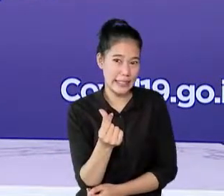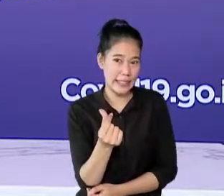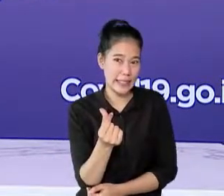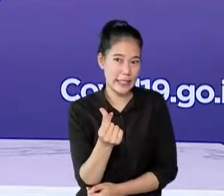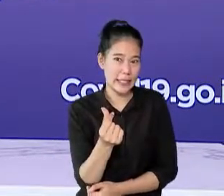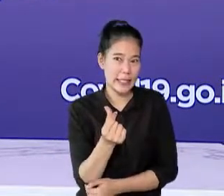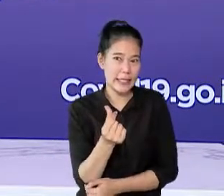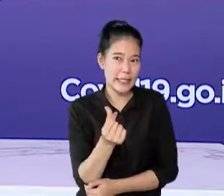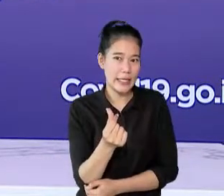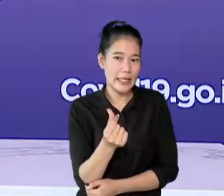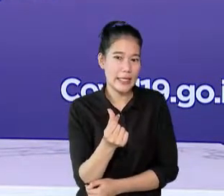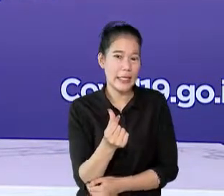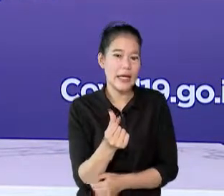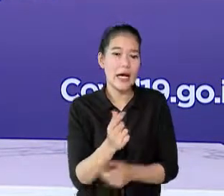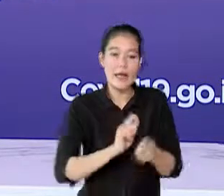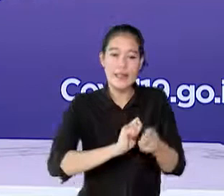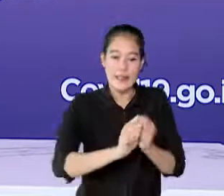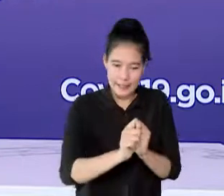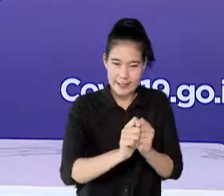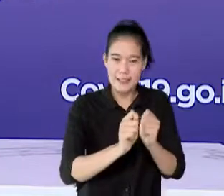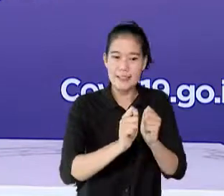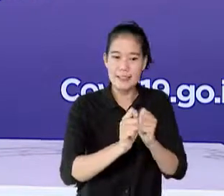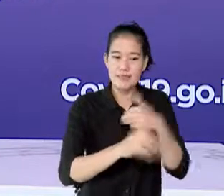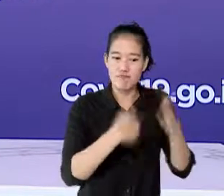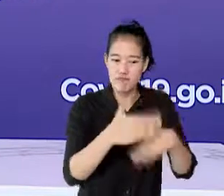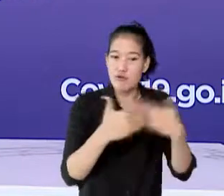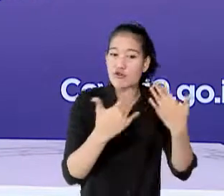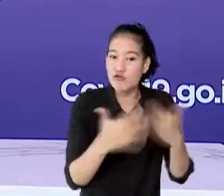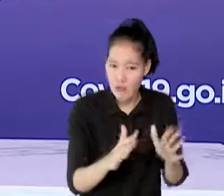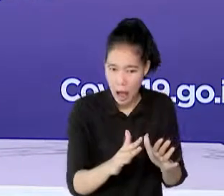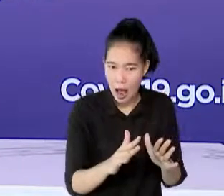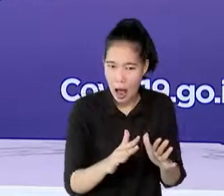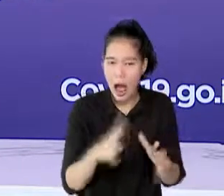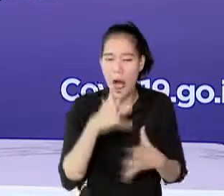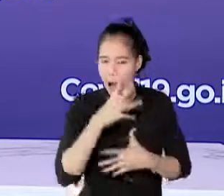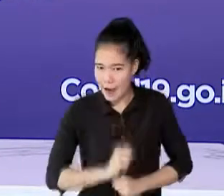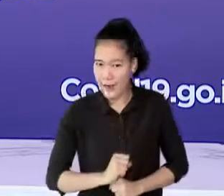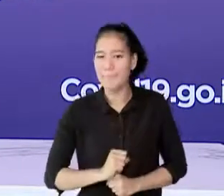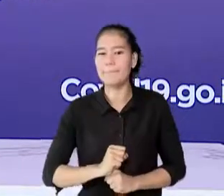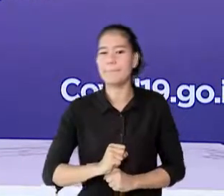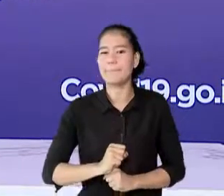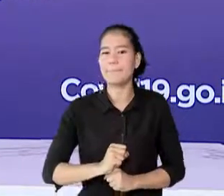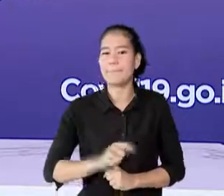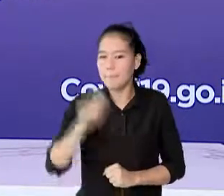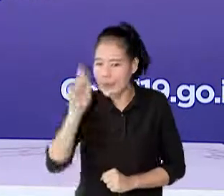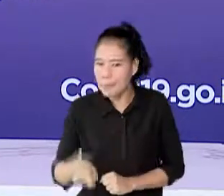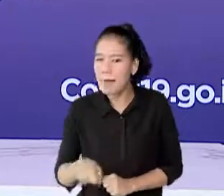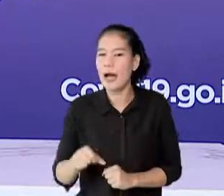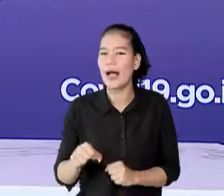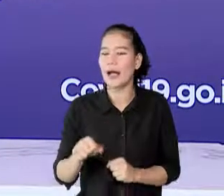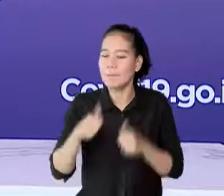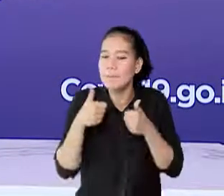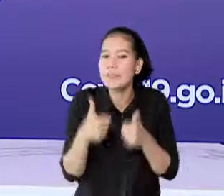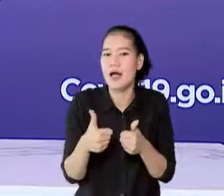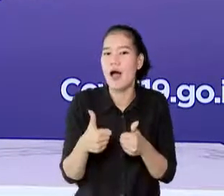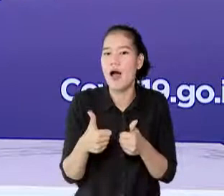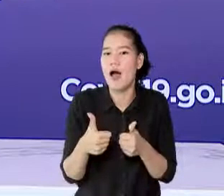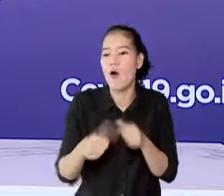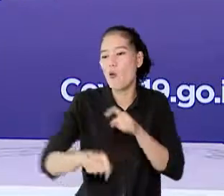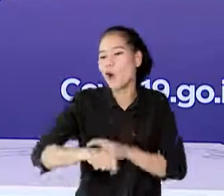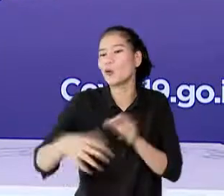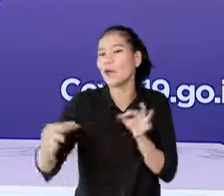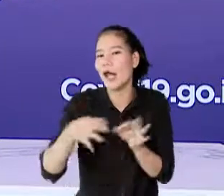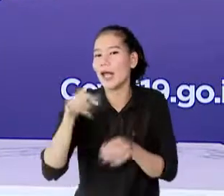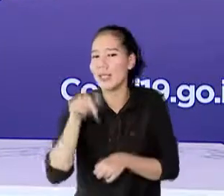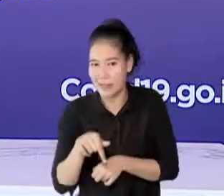has to be in place soon. So that's why with the parallel approach, with